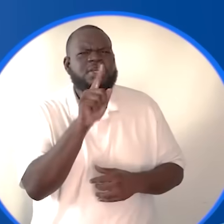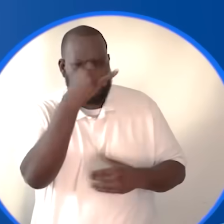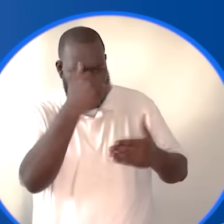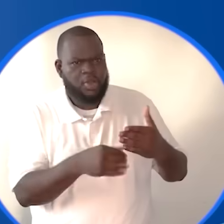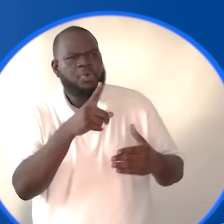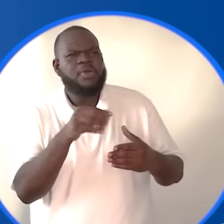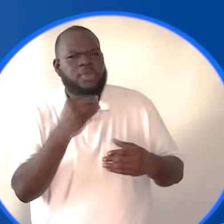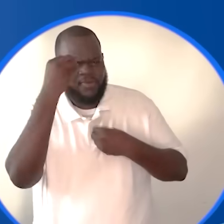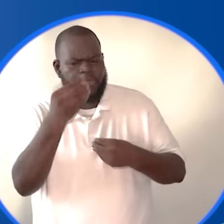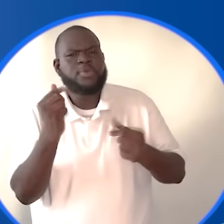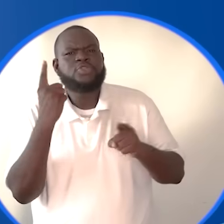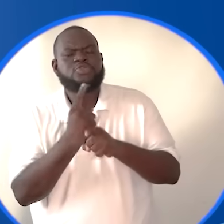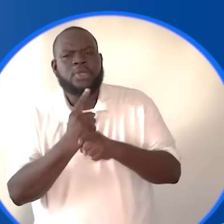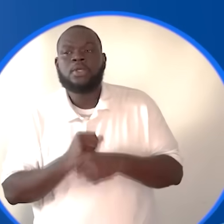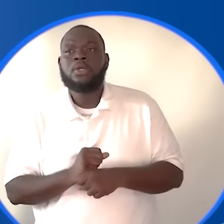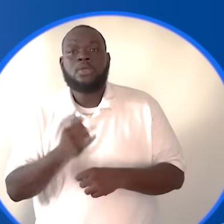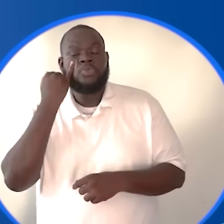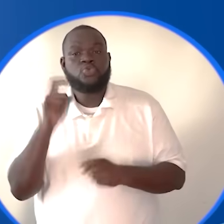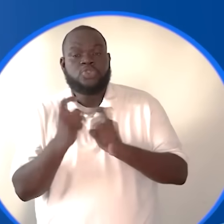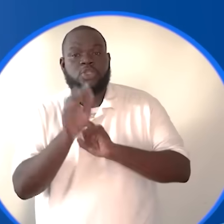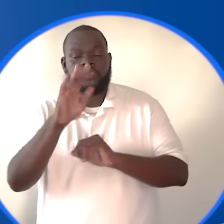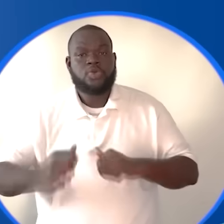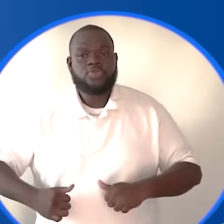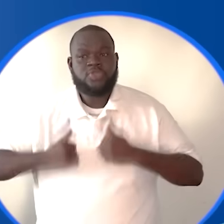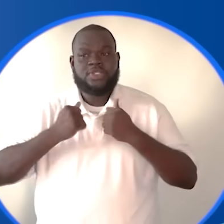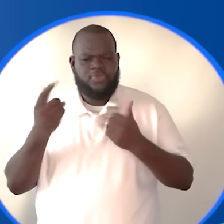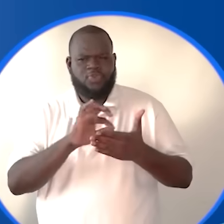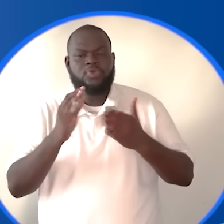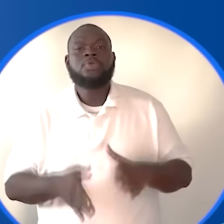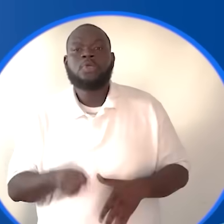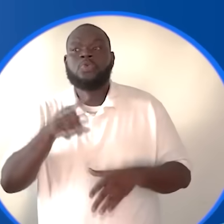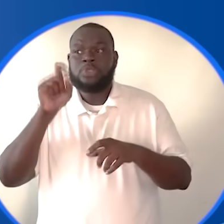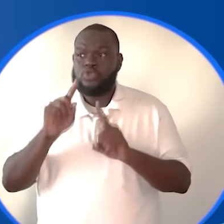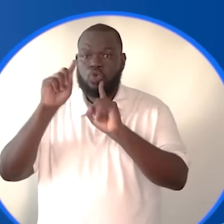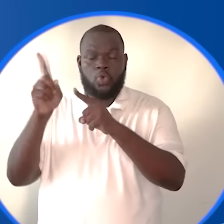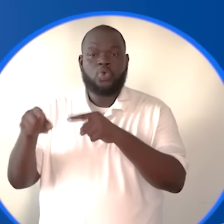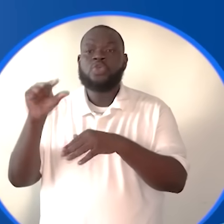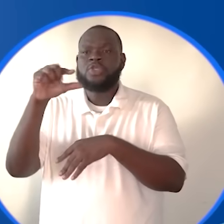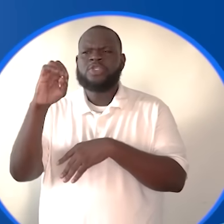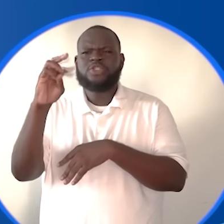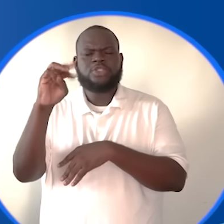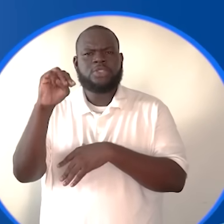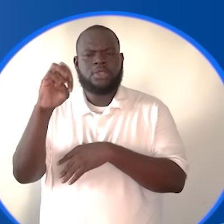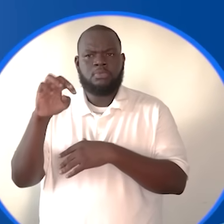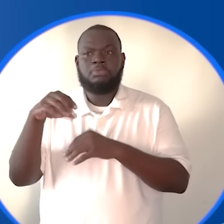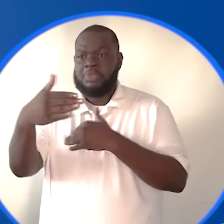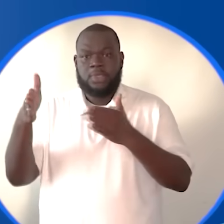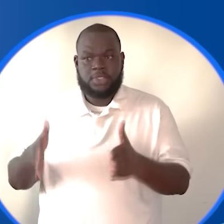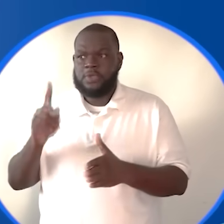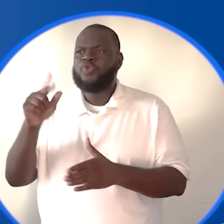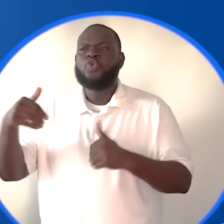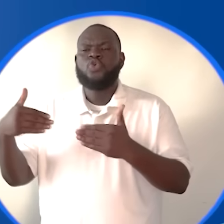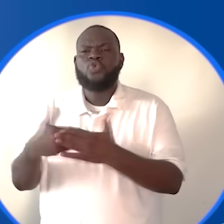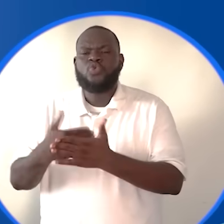accurate. If you have changed your address since you were registered, you are required to visit the GCOM registration office responsible for your new area of